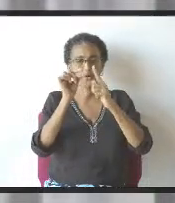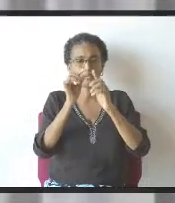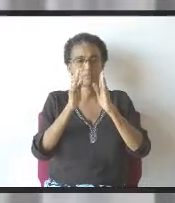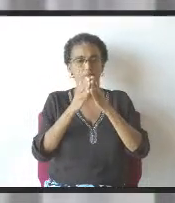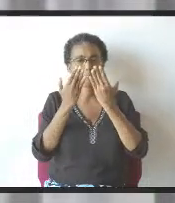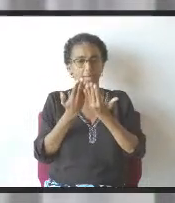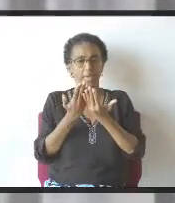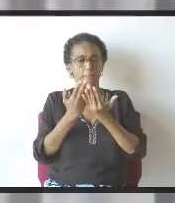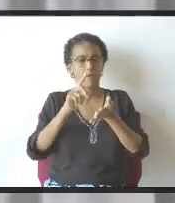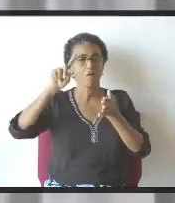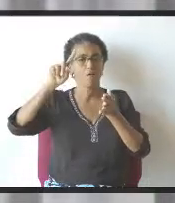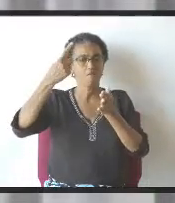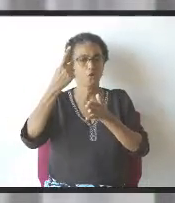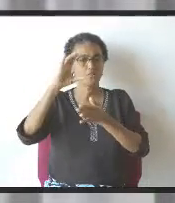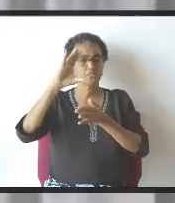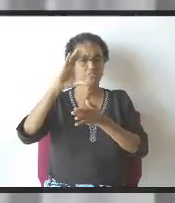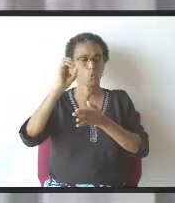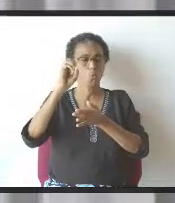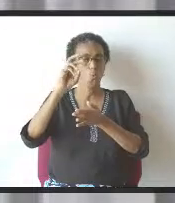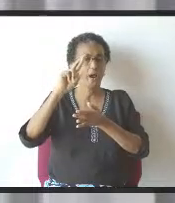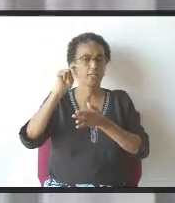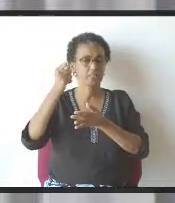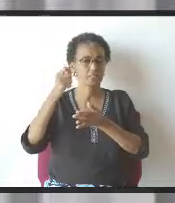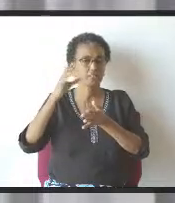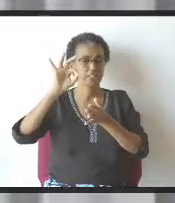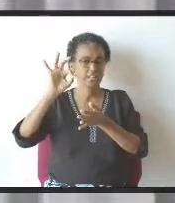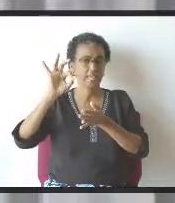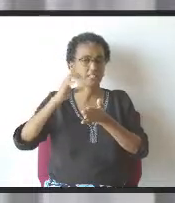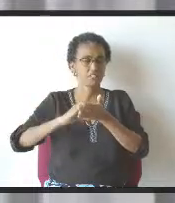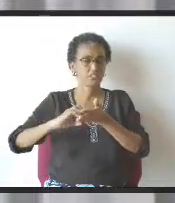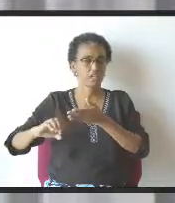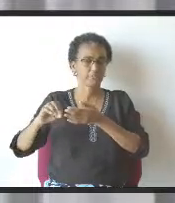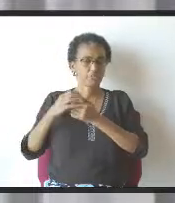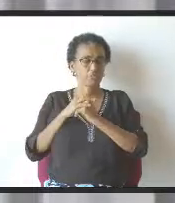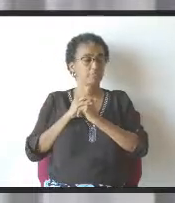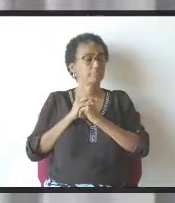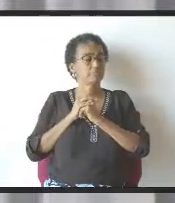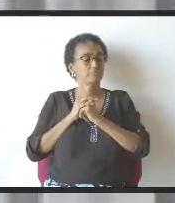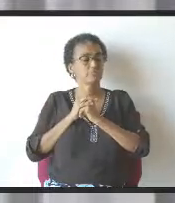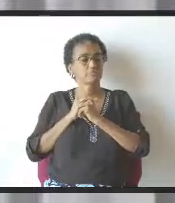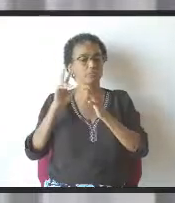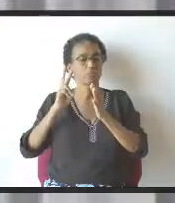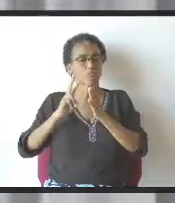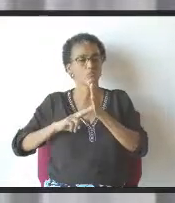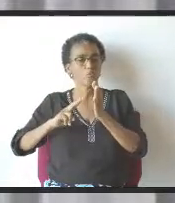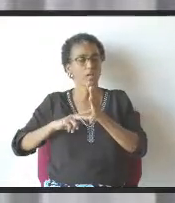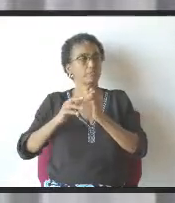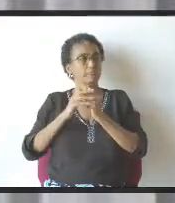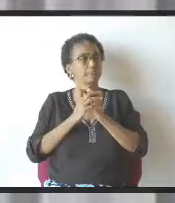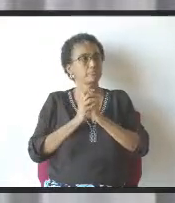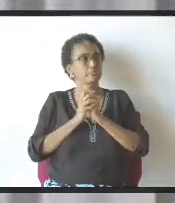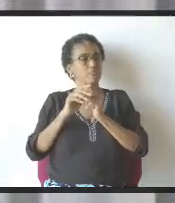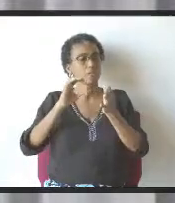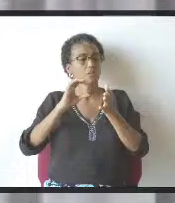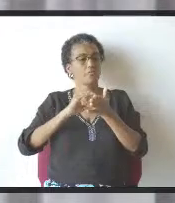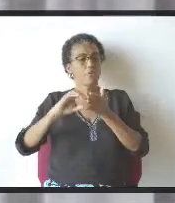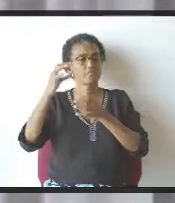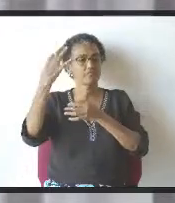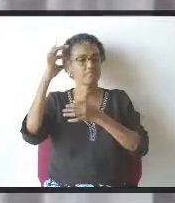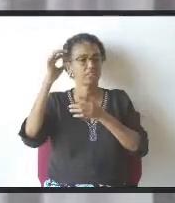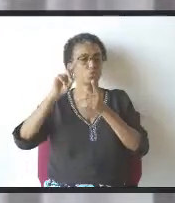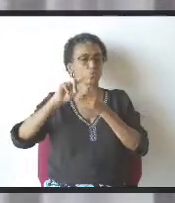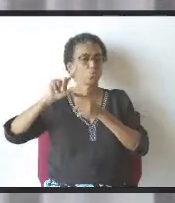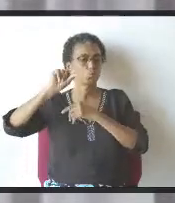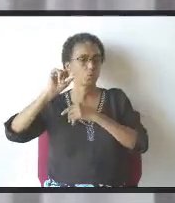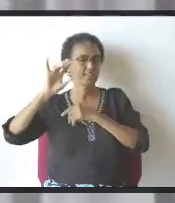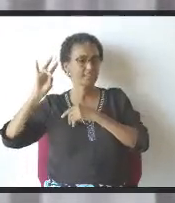Bibles to 1 Corinthians 9, and the reading will be led by Sister Leanne Tyrrell. It's from verse 19 through to